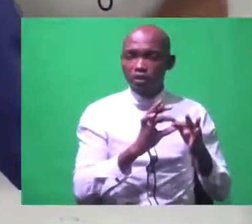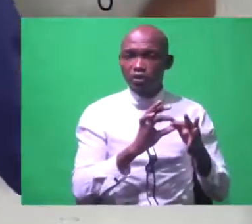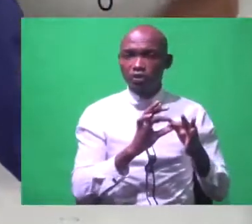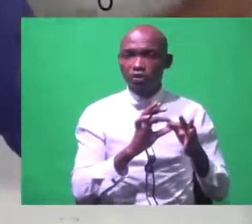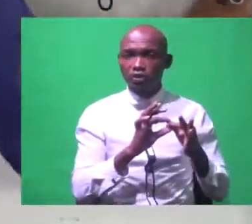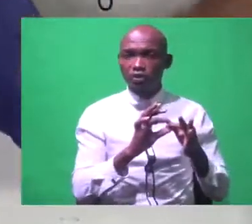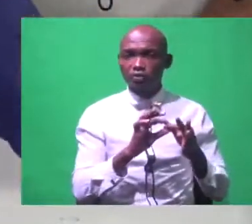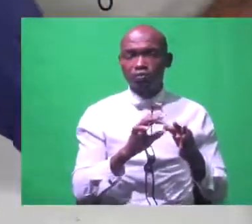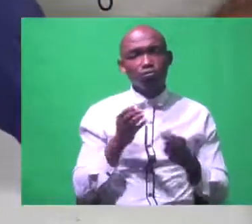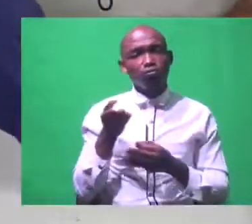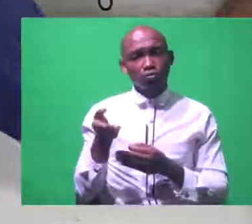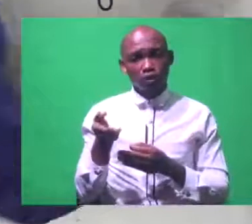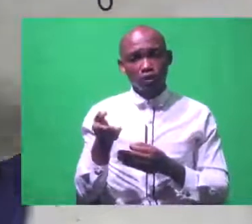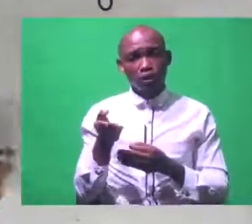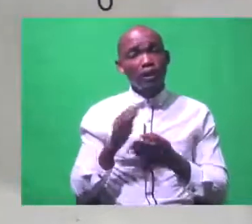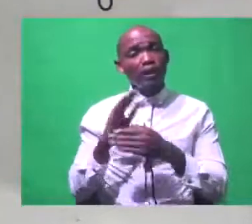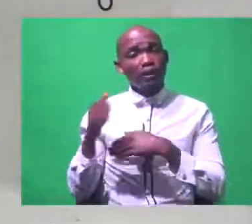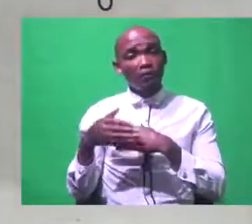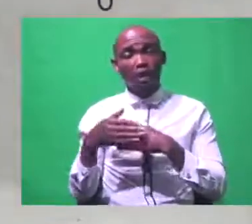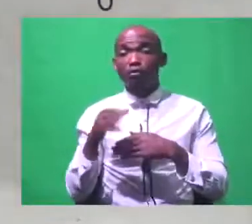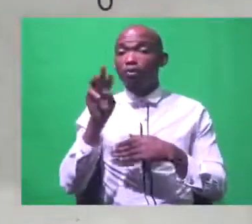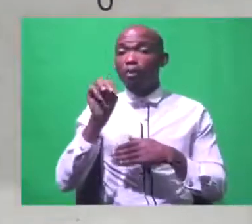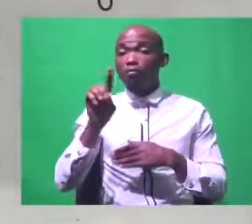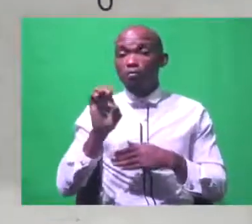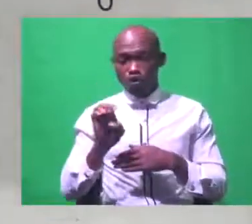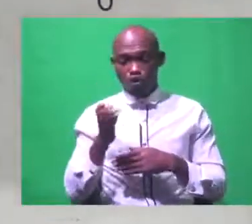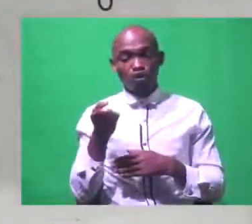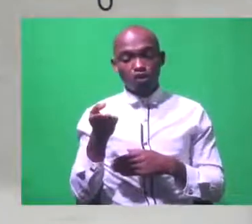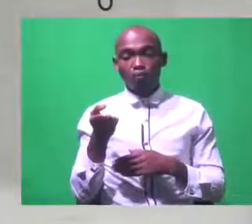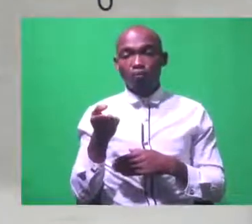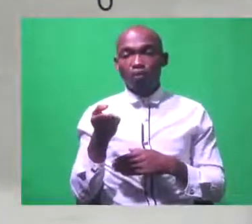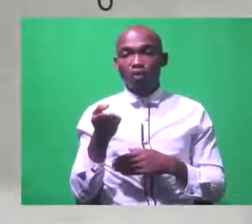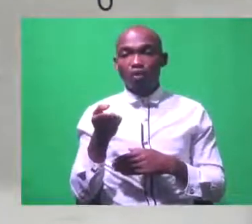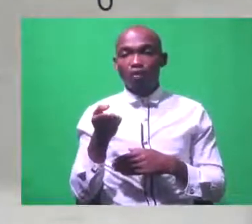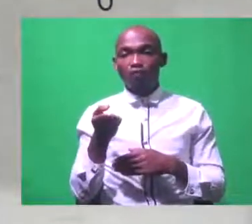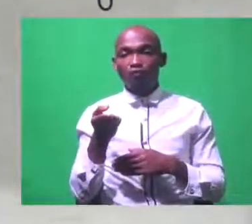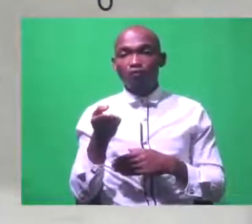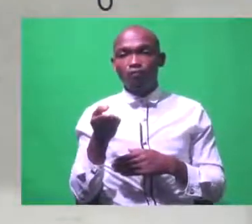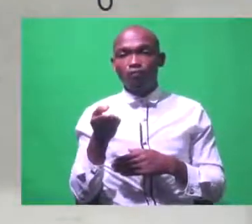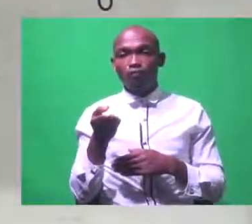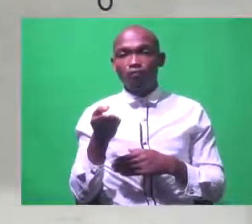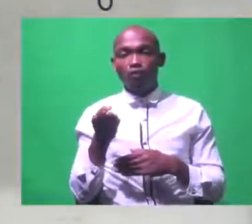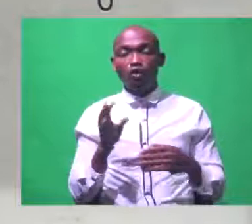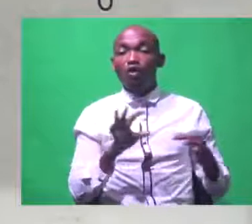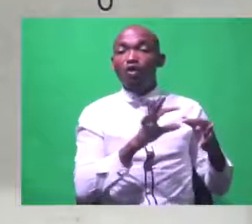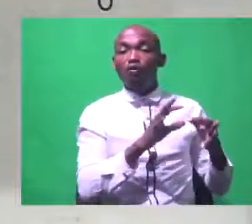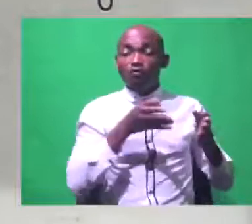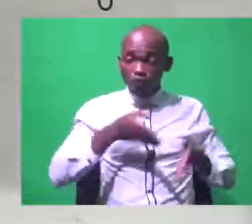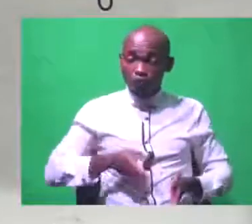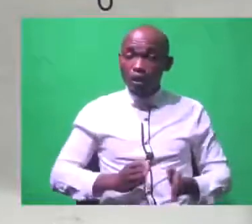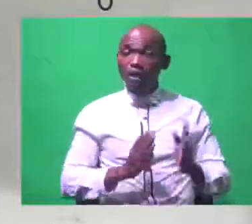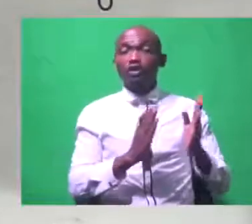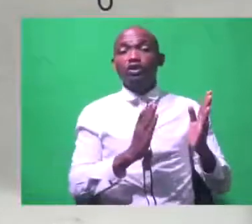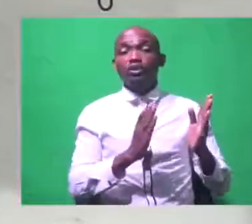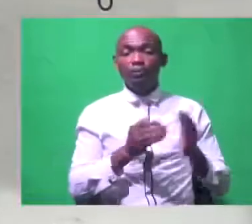refers to the mode of production, refers to the mode of